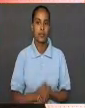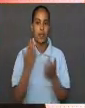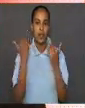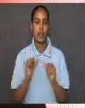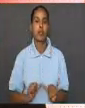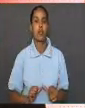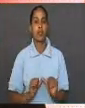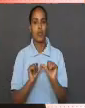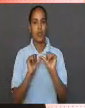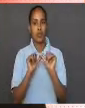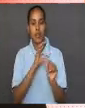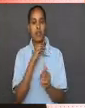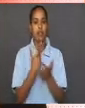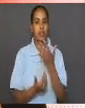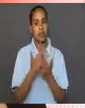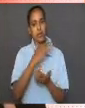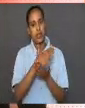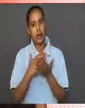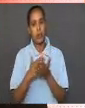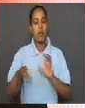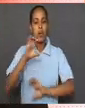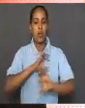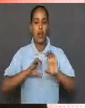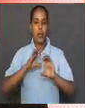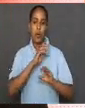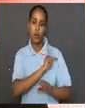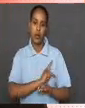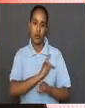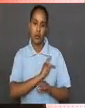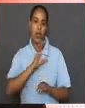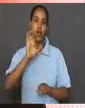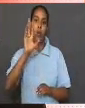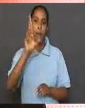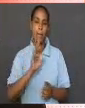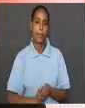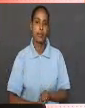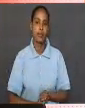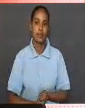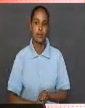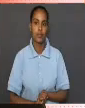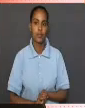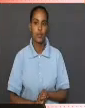Let us move on and discuss some of the chemical properties of chromium.